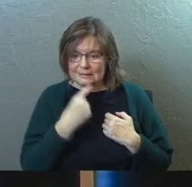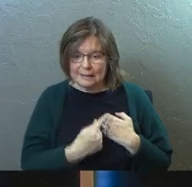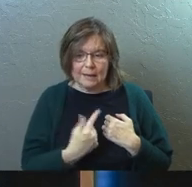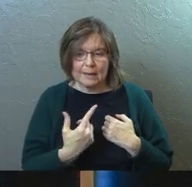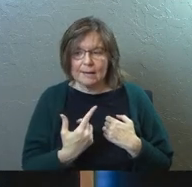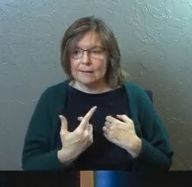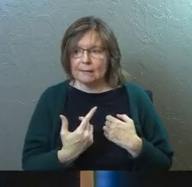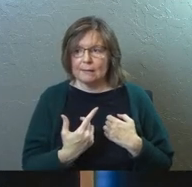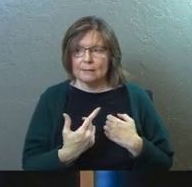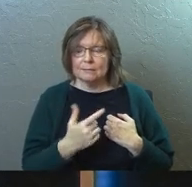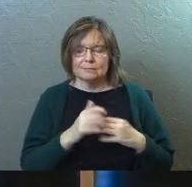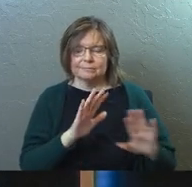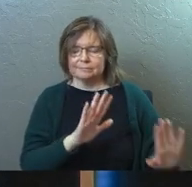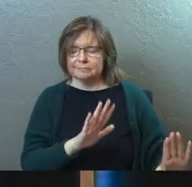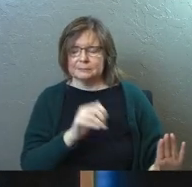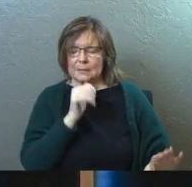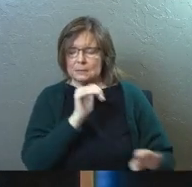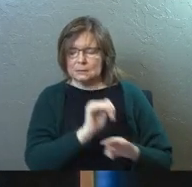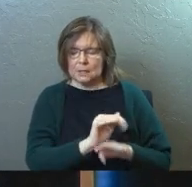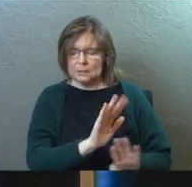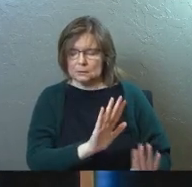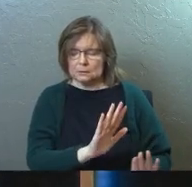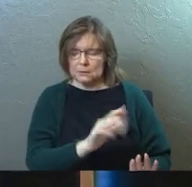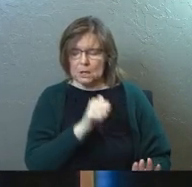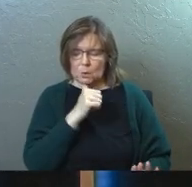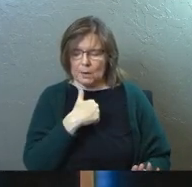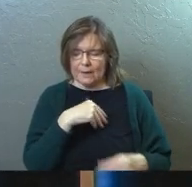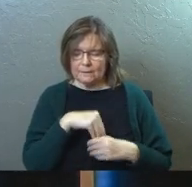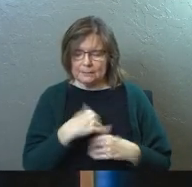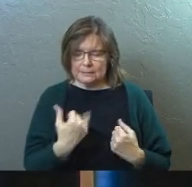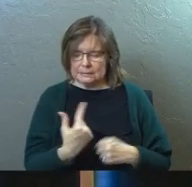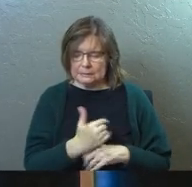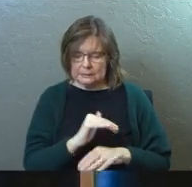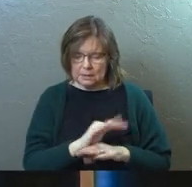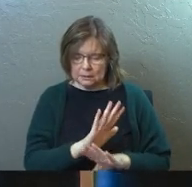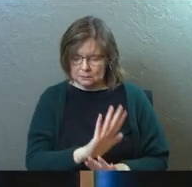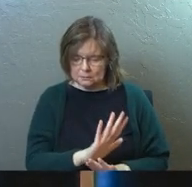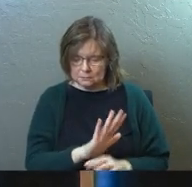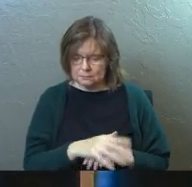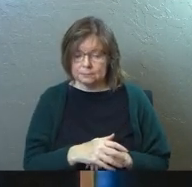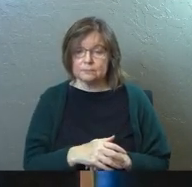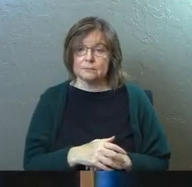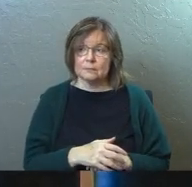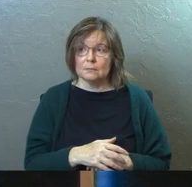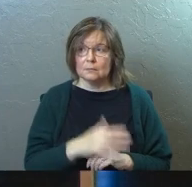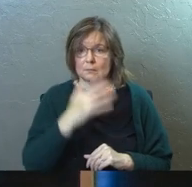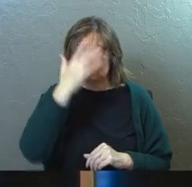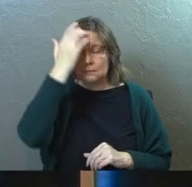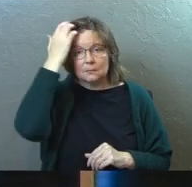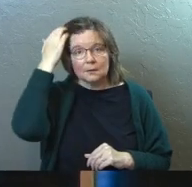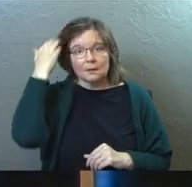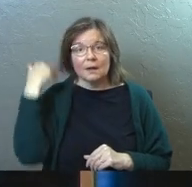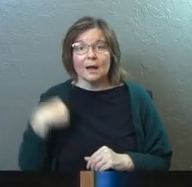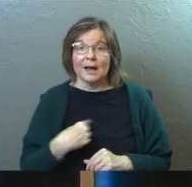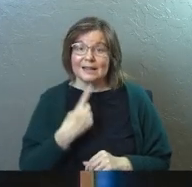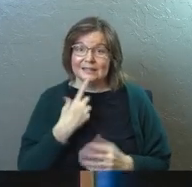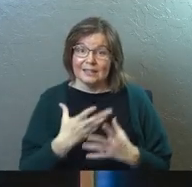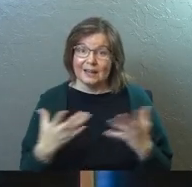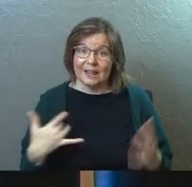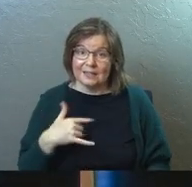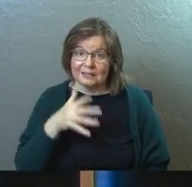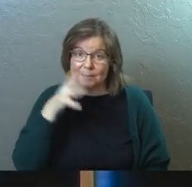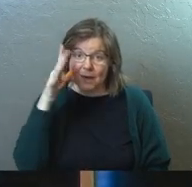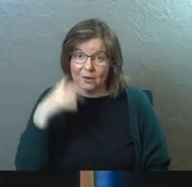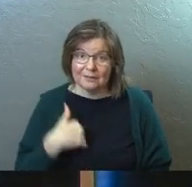saying things like, not tonight. I don't have it in me tonight. Which, I said that a lot